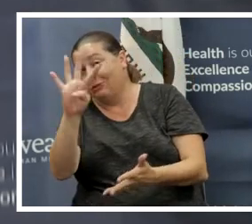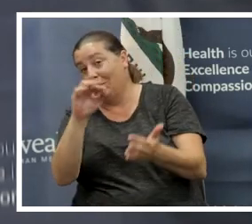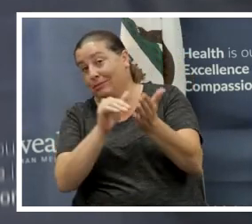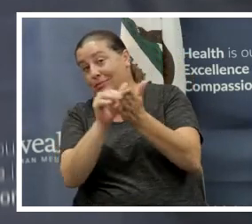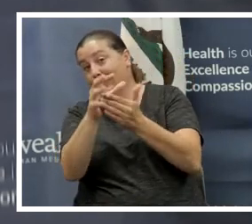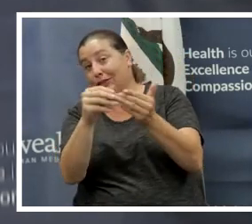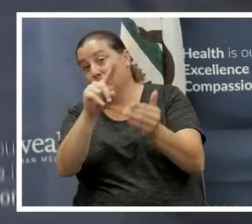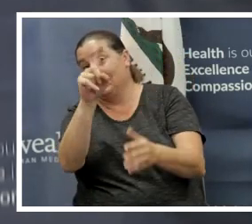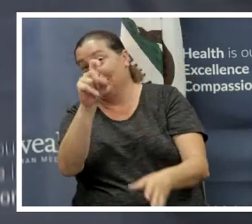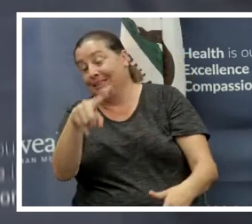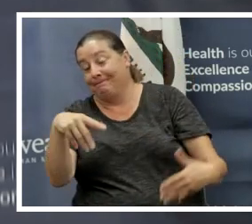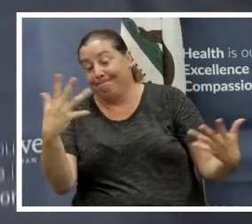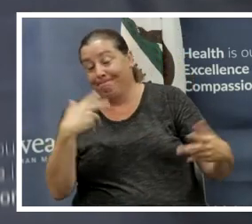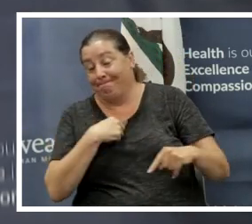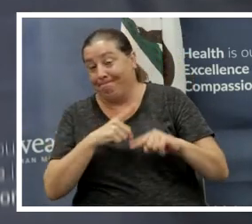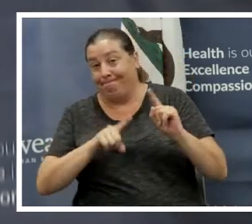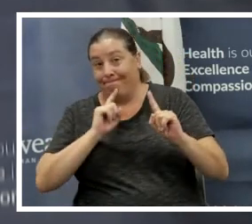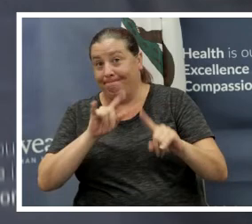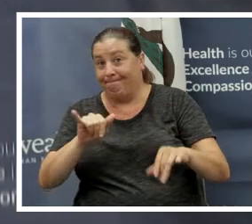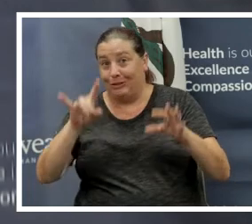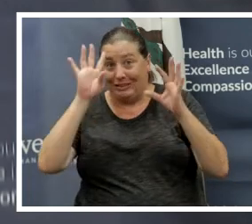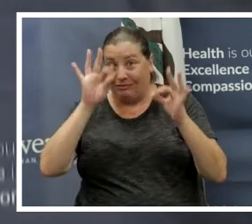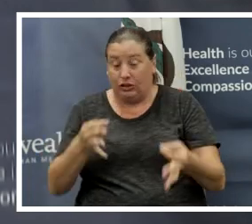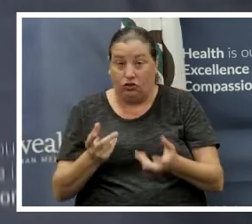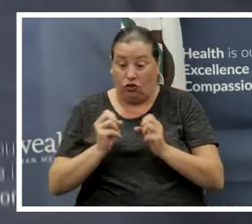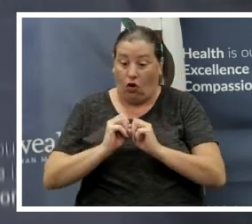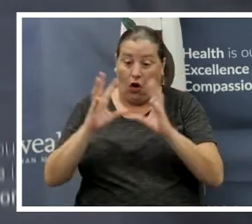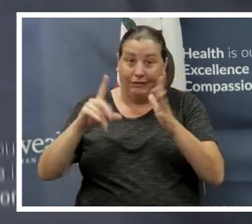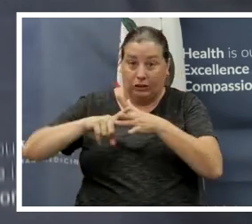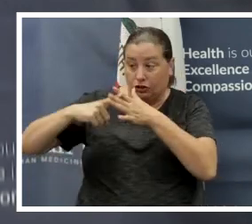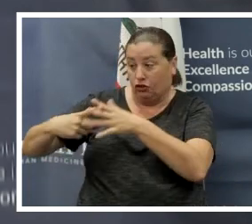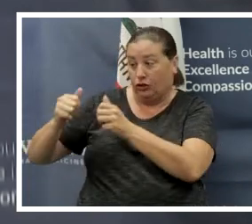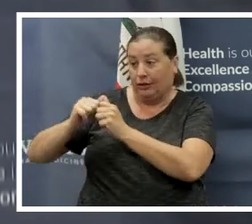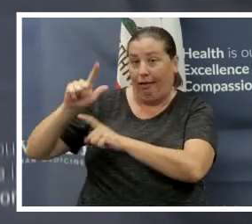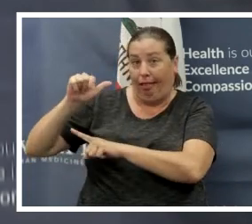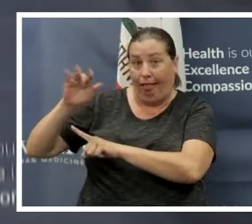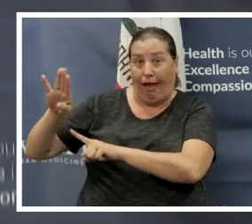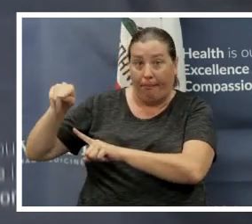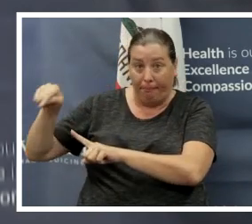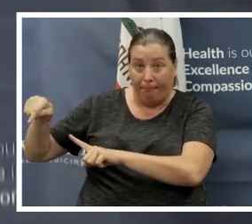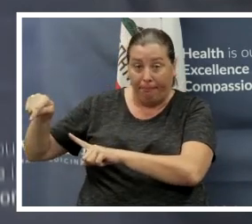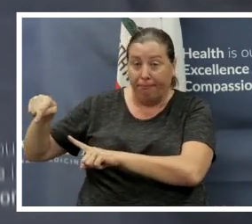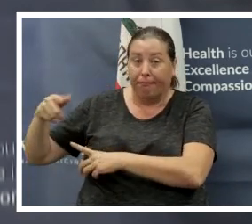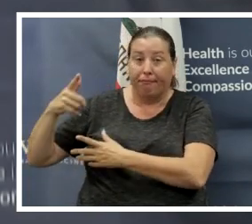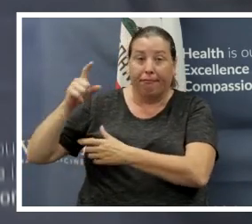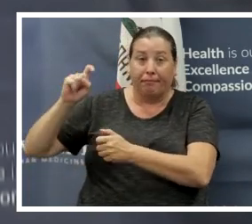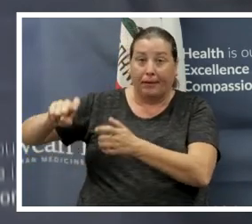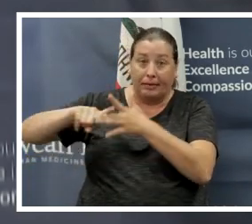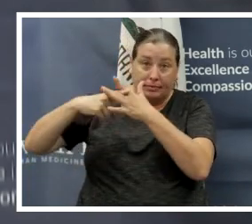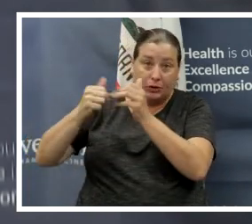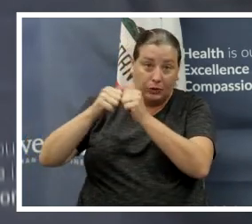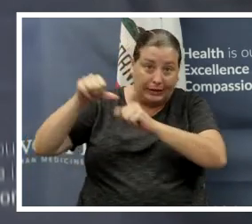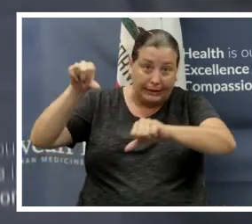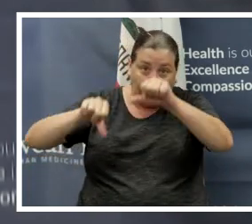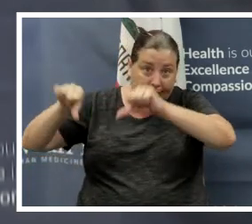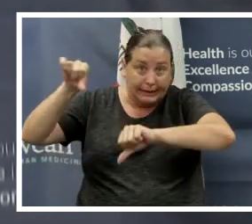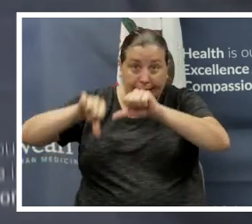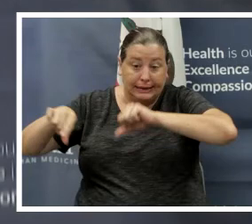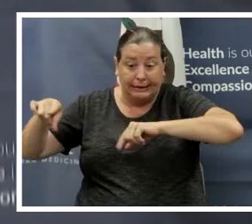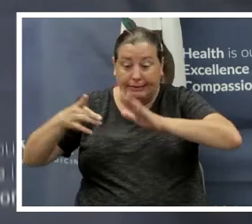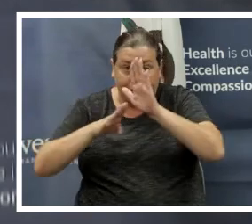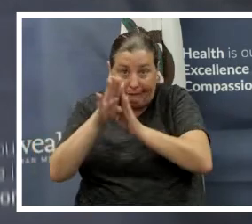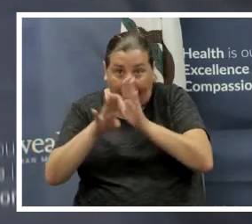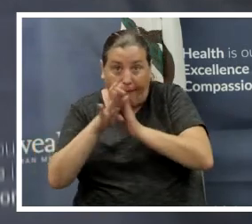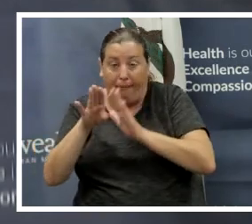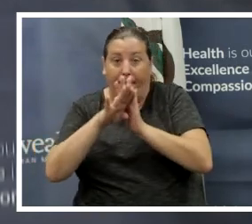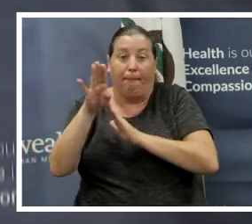I can't say that definitively. I mean, obviously it starts in the laboratory. It has to begin with the scientists